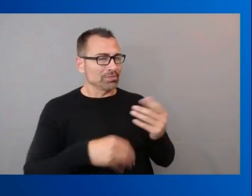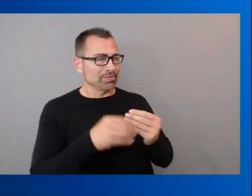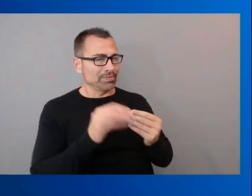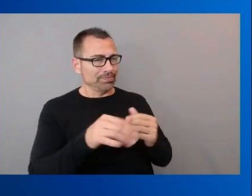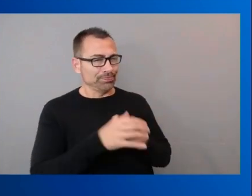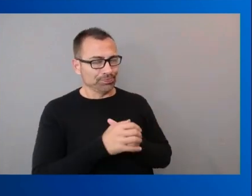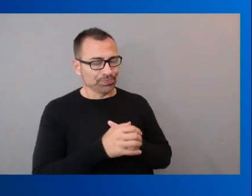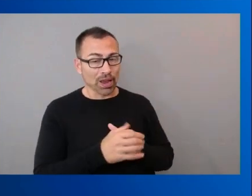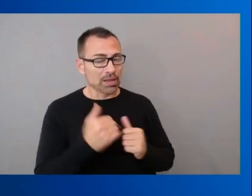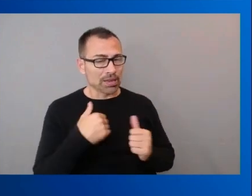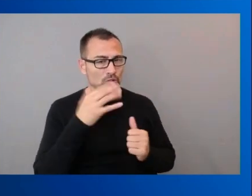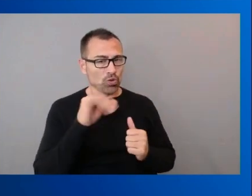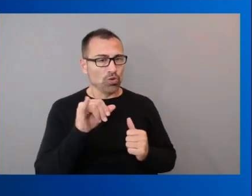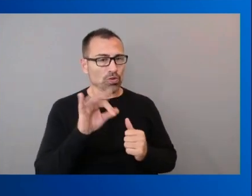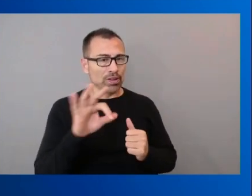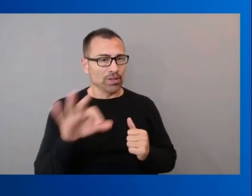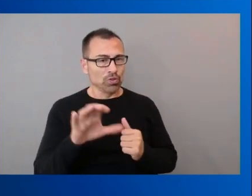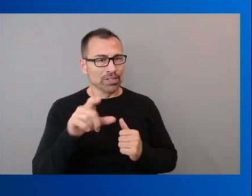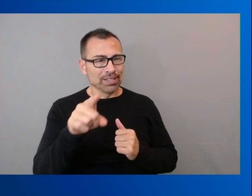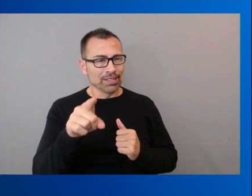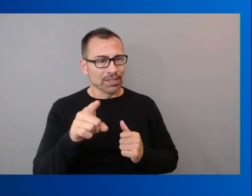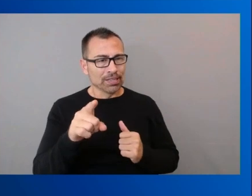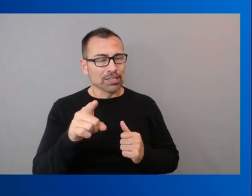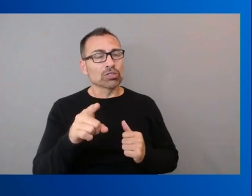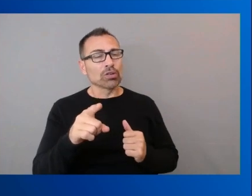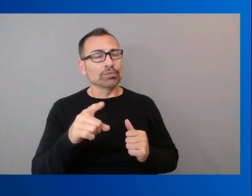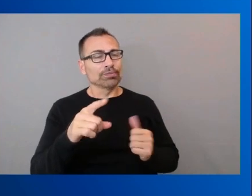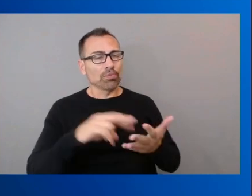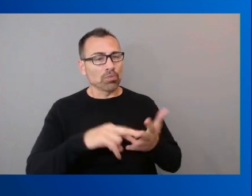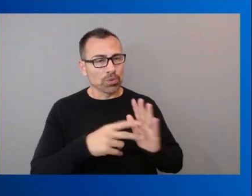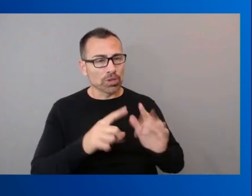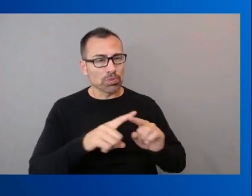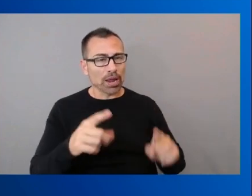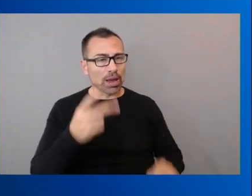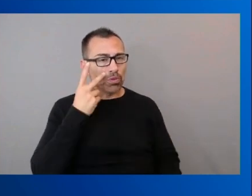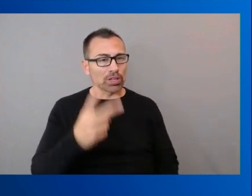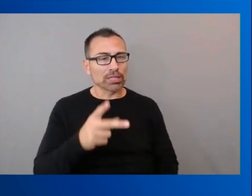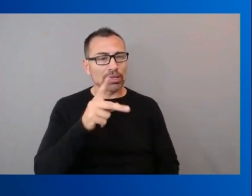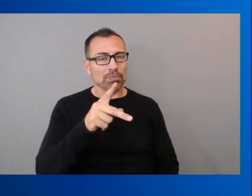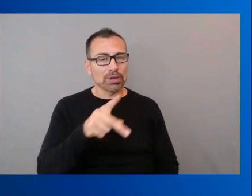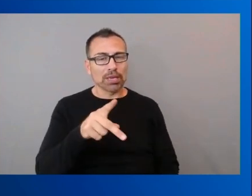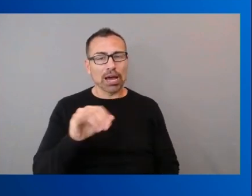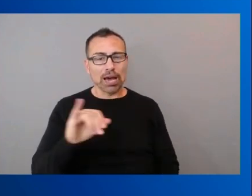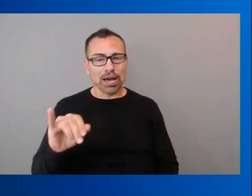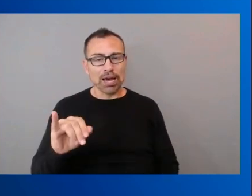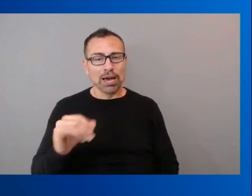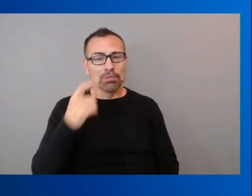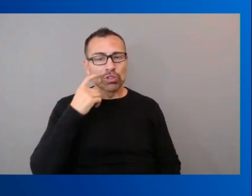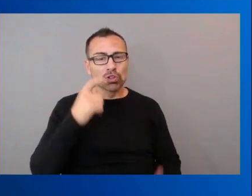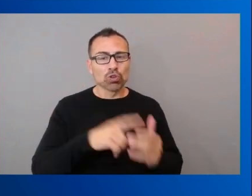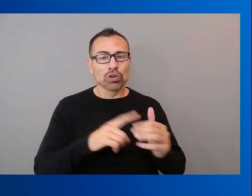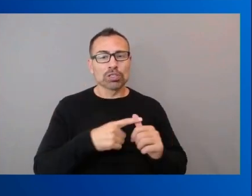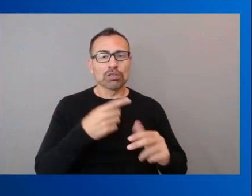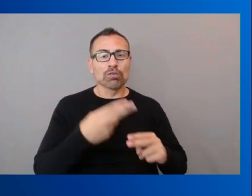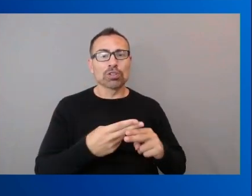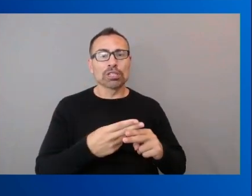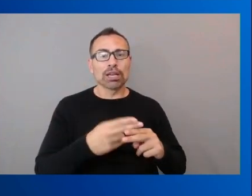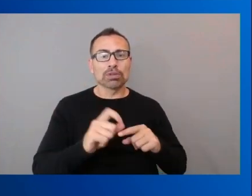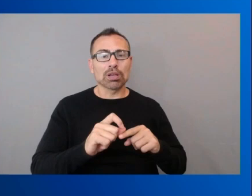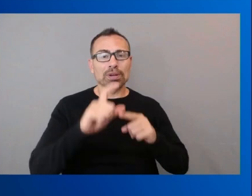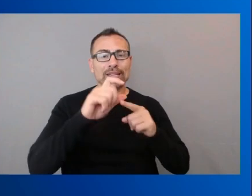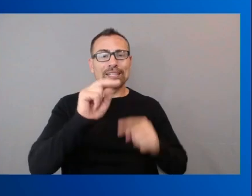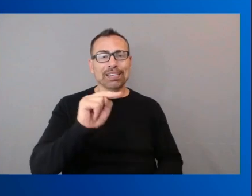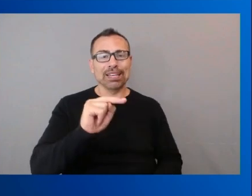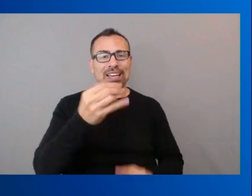did this on purpose, but I'm looking at the PII one, and you notice first name is uppercase N, but last name is not. Yeah.